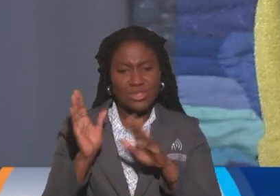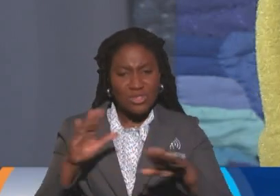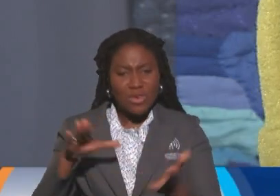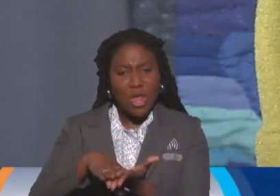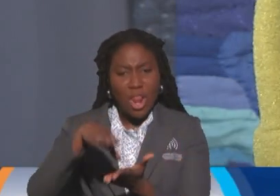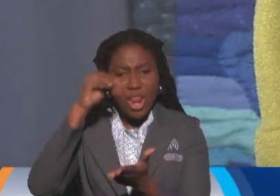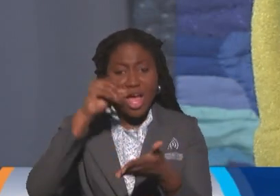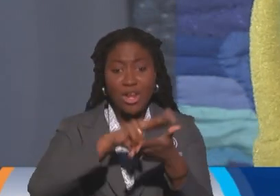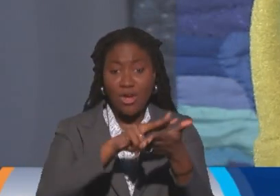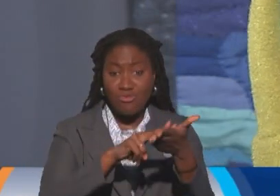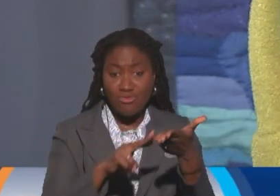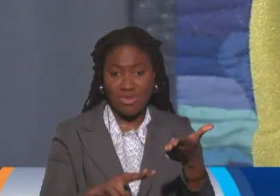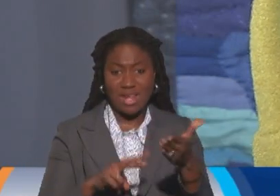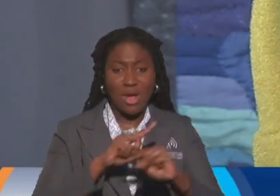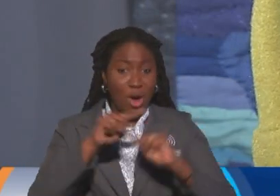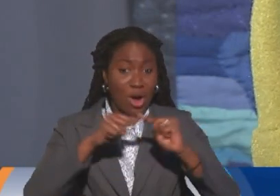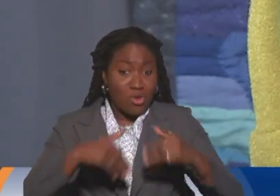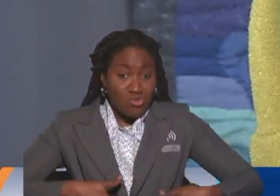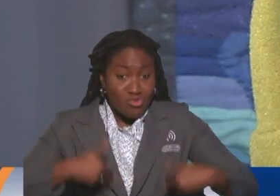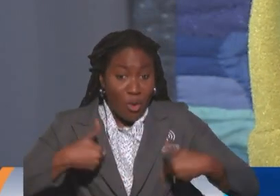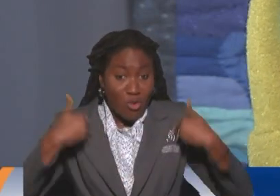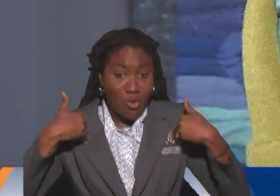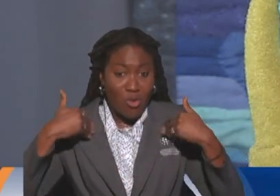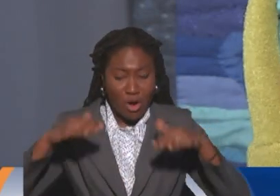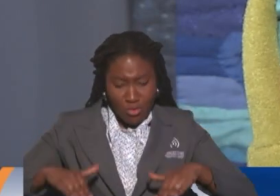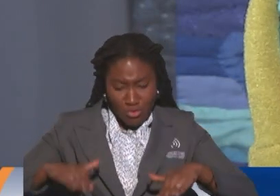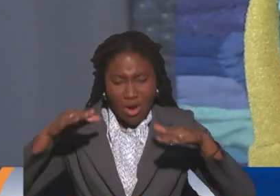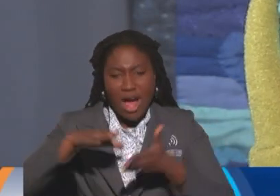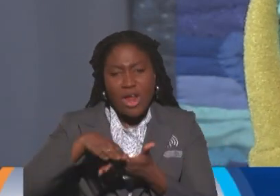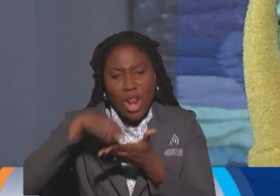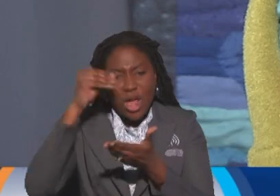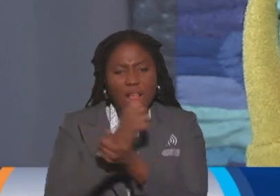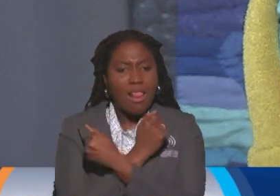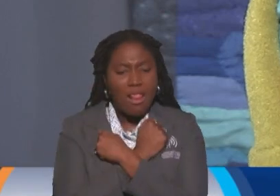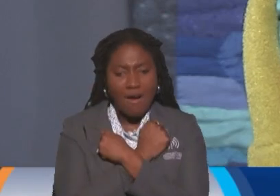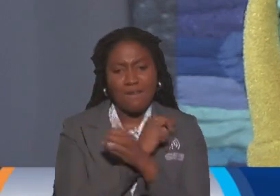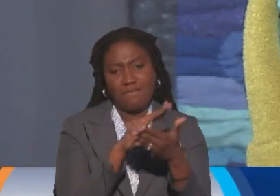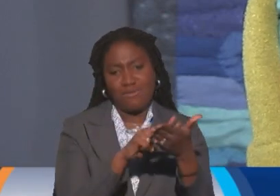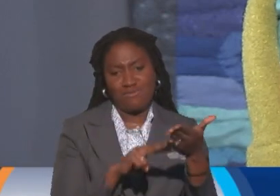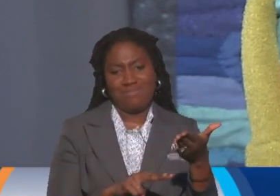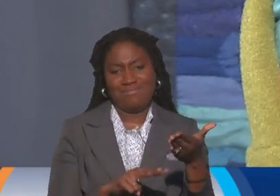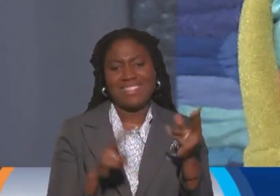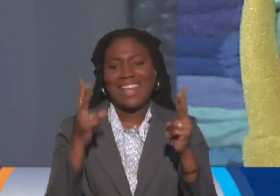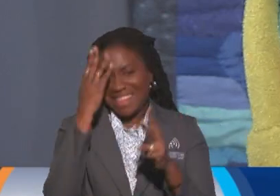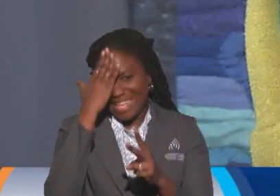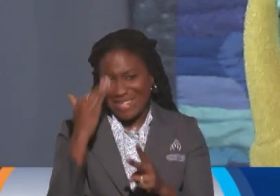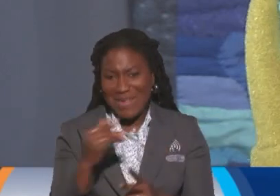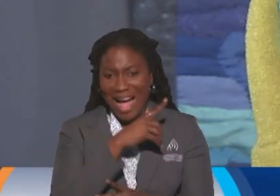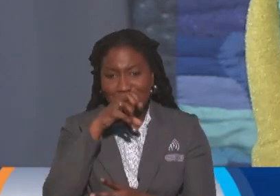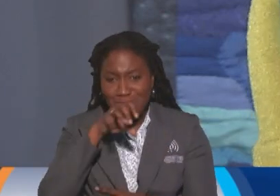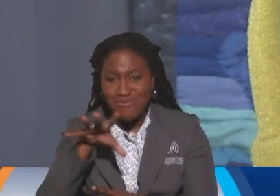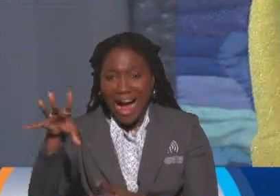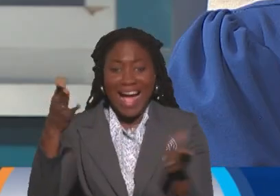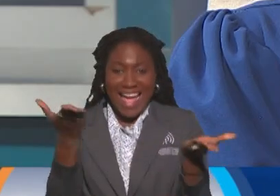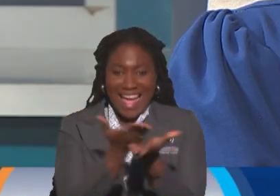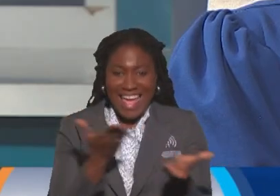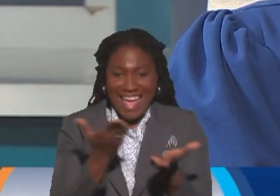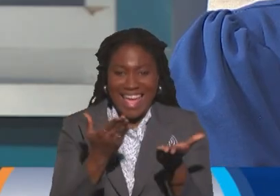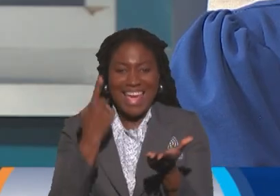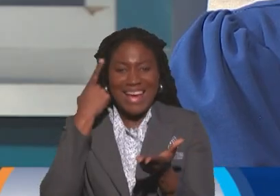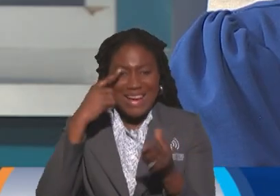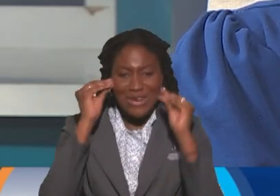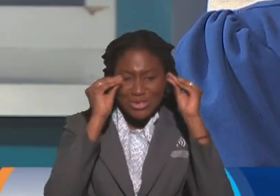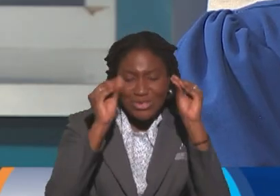to read from an early age and to learn to love to read. Oh, there we go. And this is why Dragon Zelly is here along for the